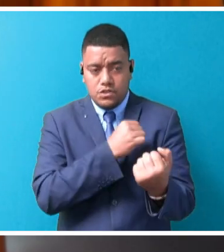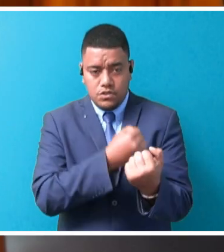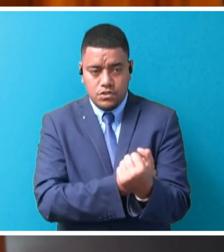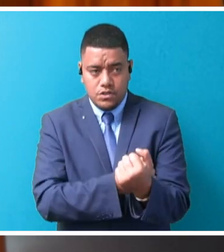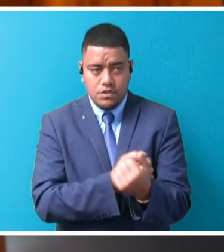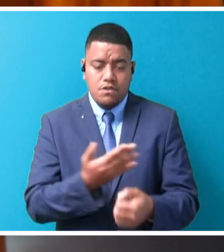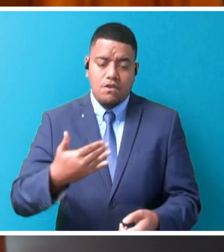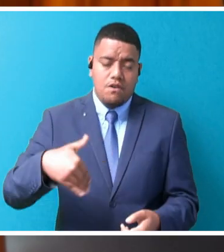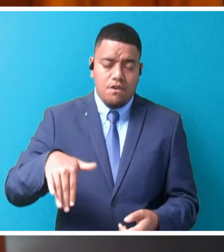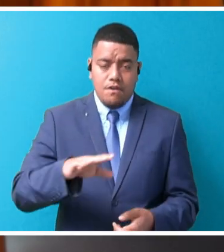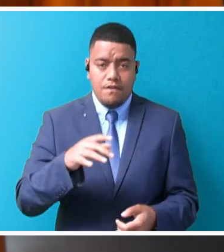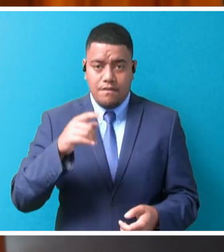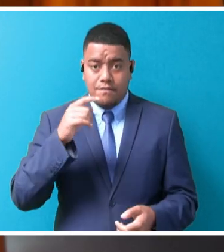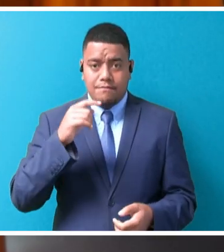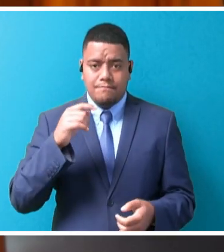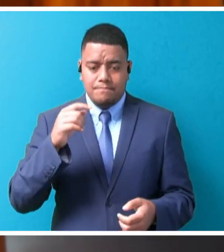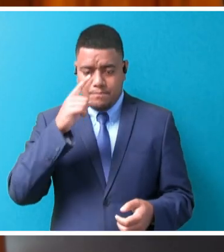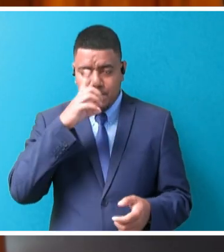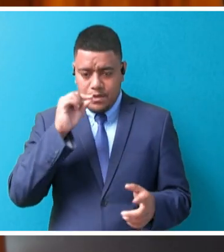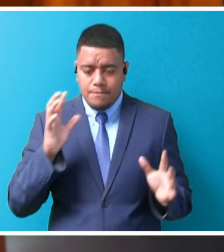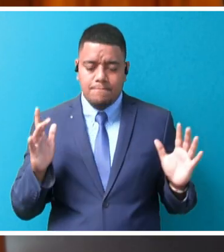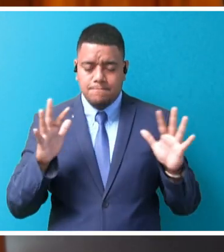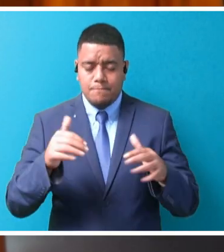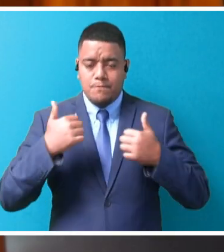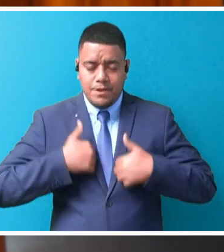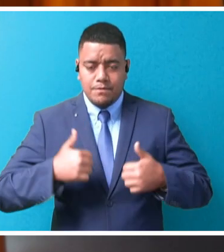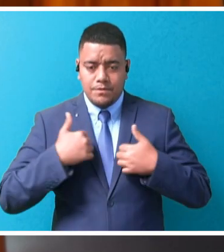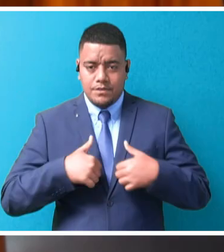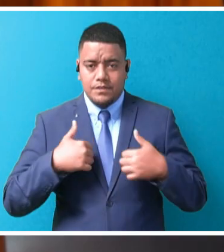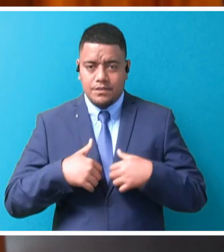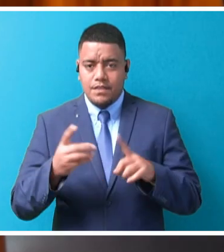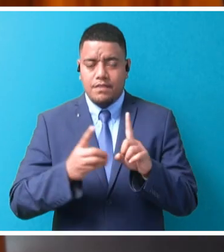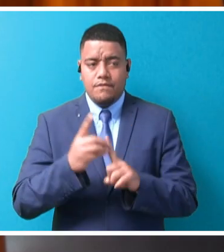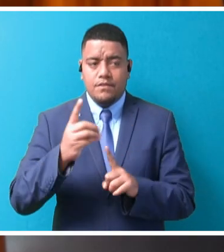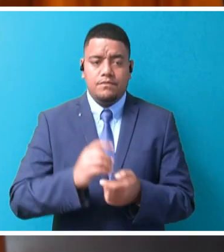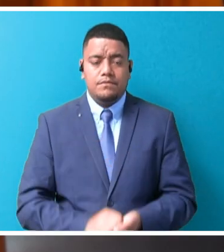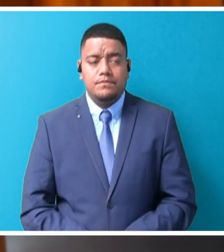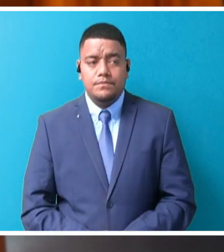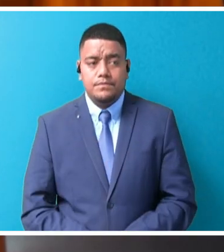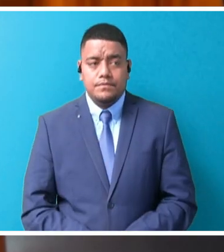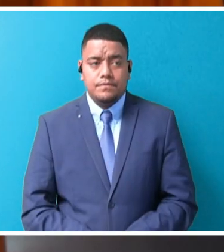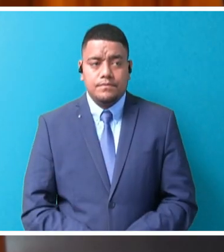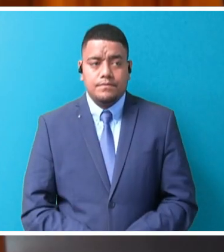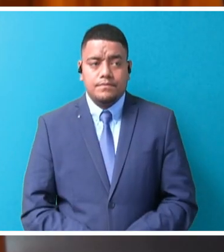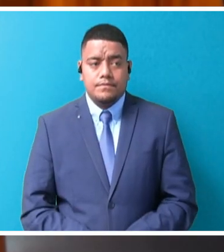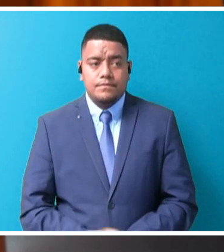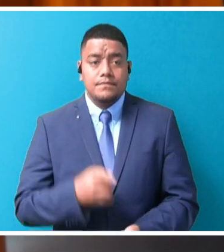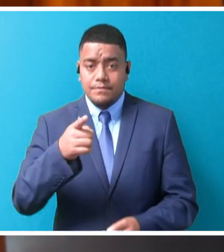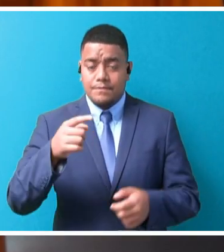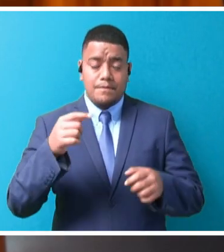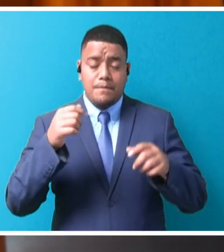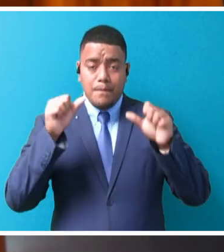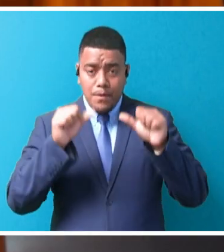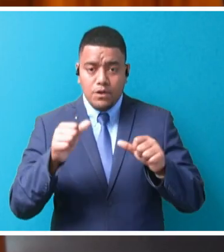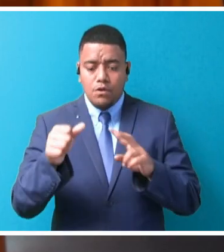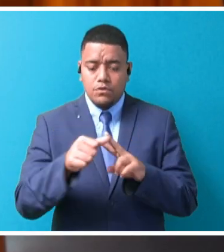all citizens can participate meaningfully in development. Mr. Speaker, sir, His Excellency the President